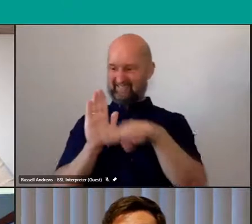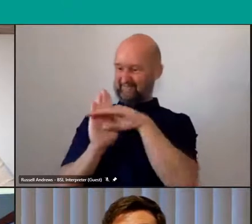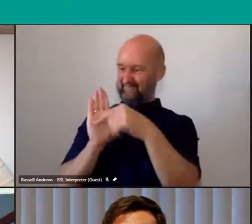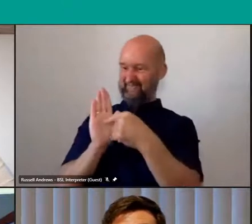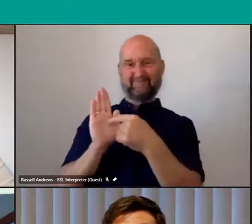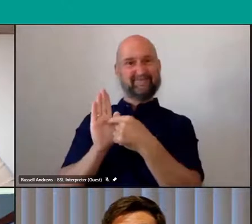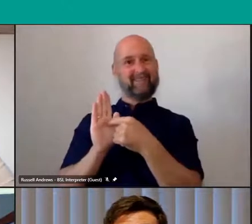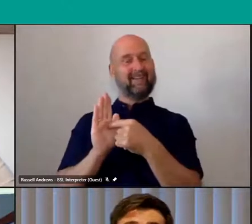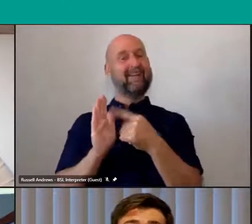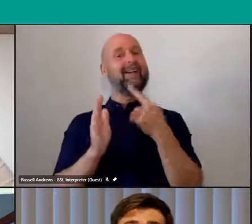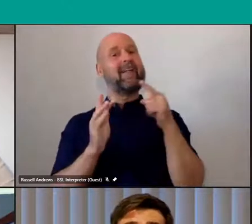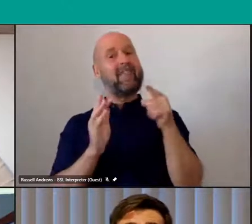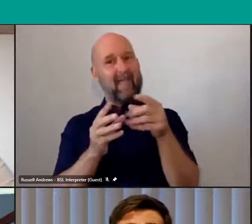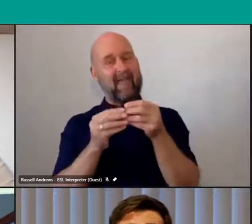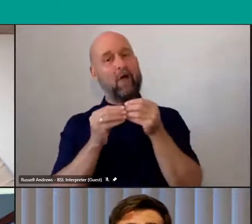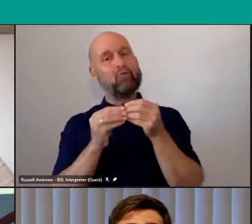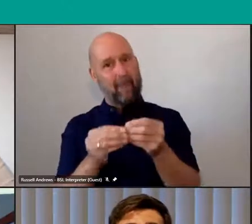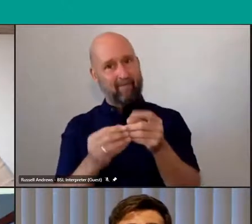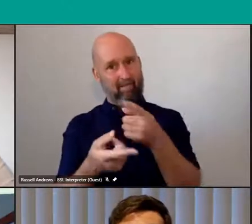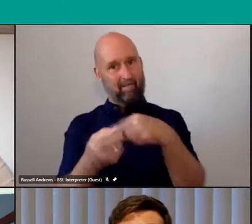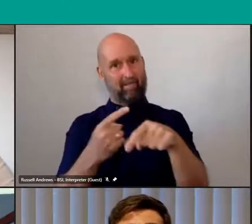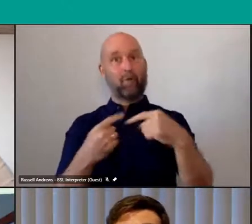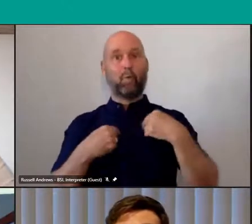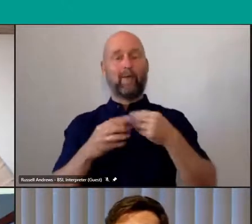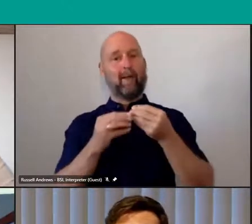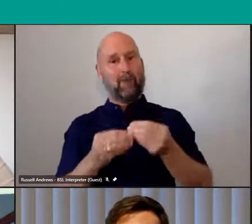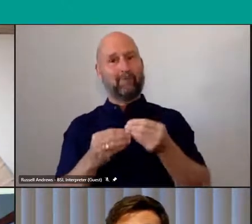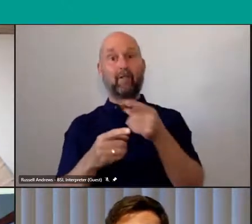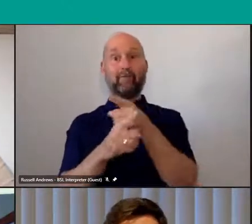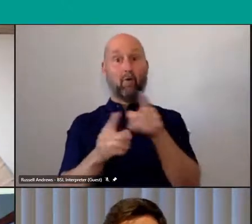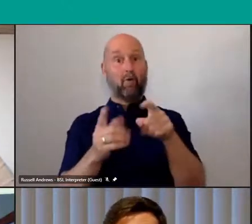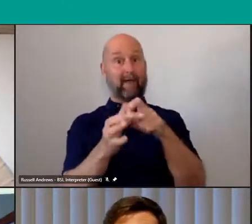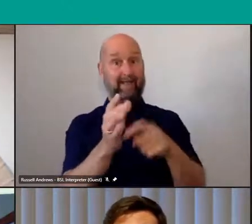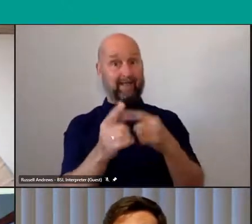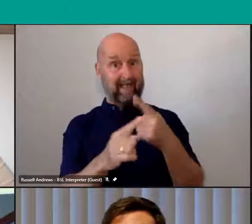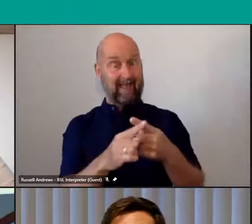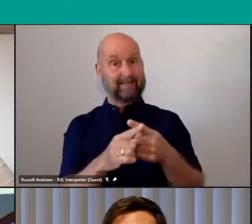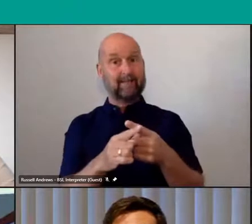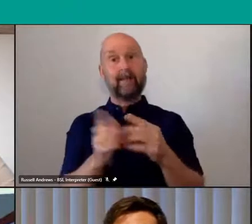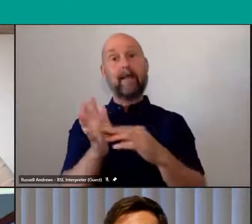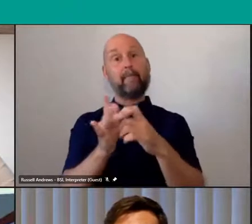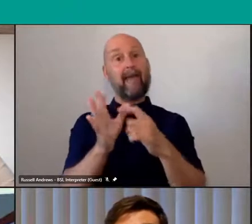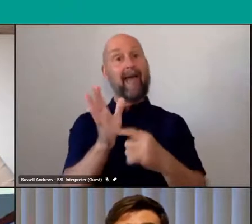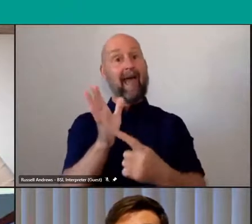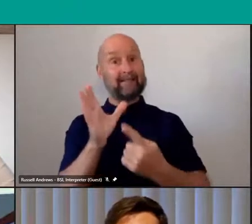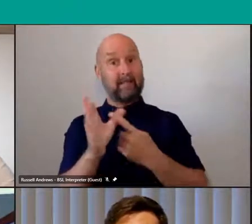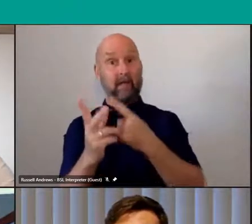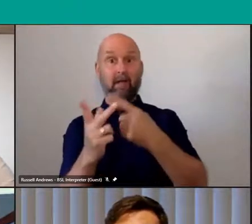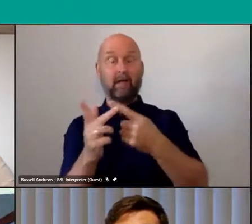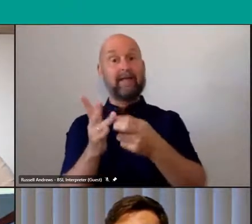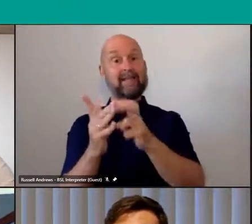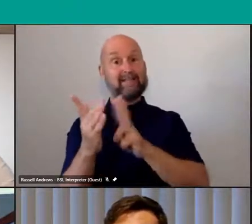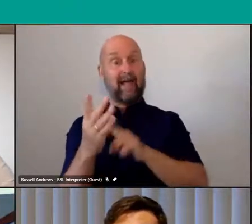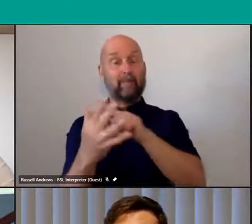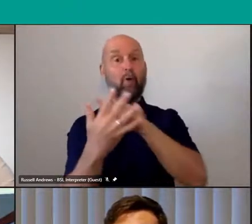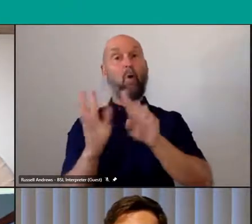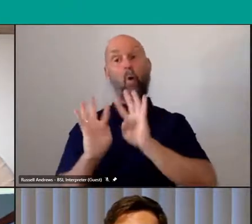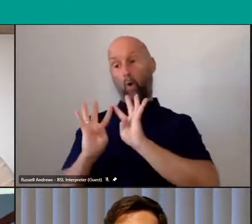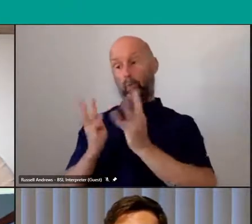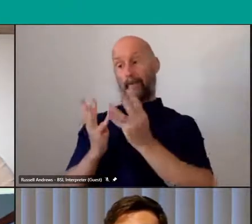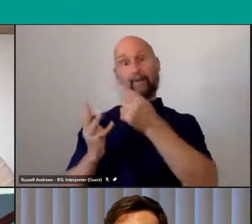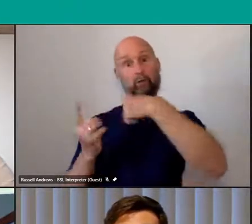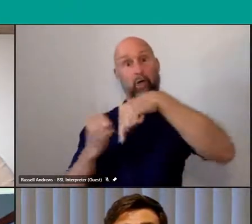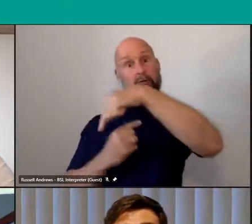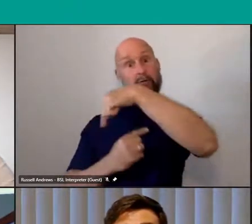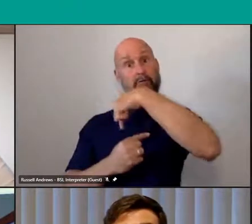how grateful they are and we are to you, Kate, to you, Miatta, to you, Simon, and all of the commissioners for